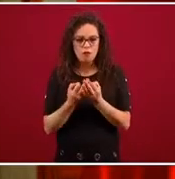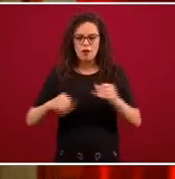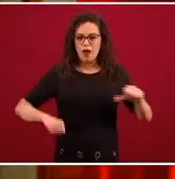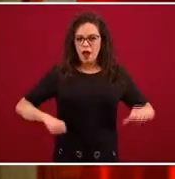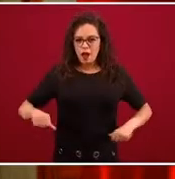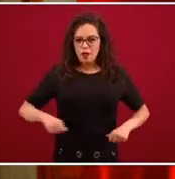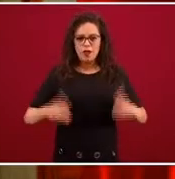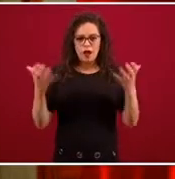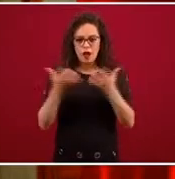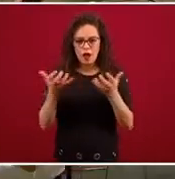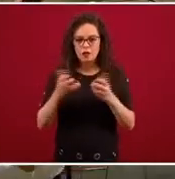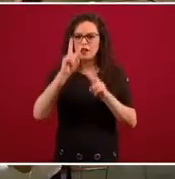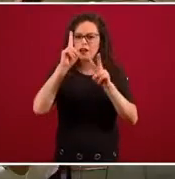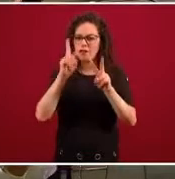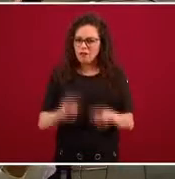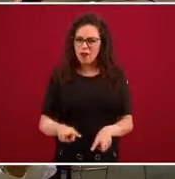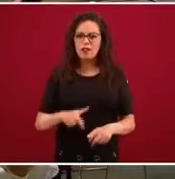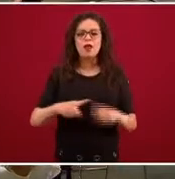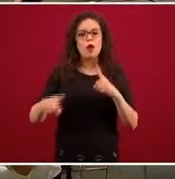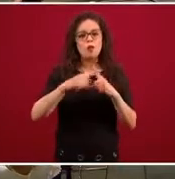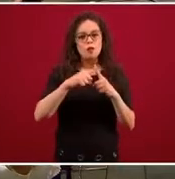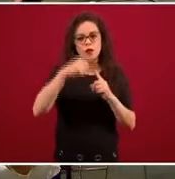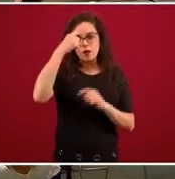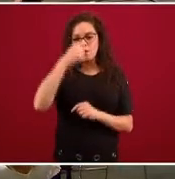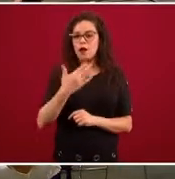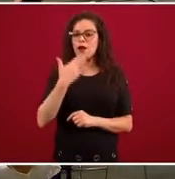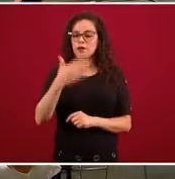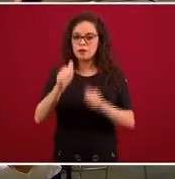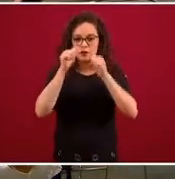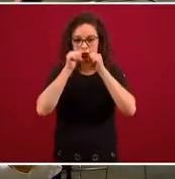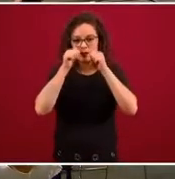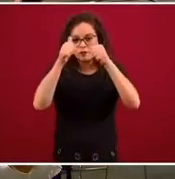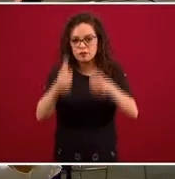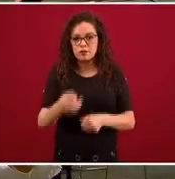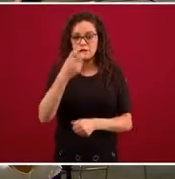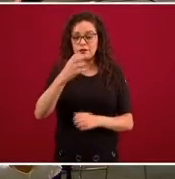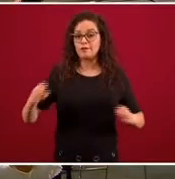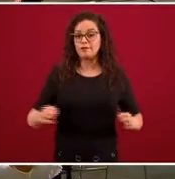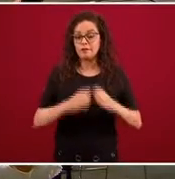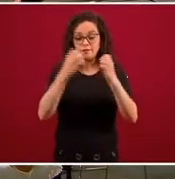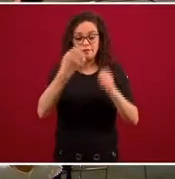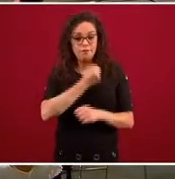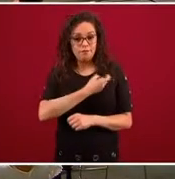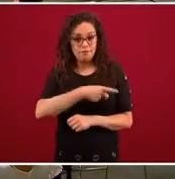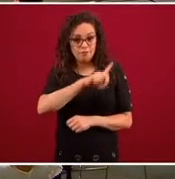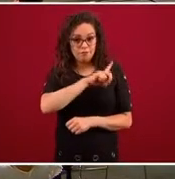to COVID-19 control. Now, as you know,